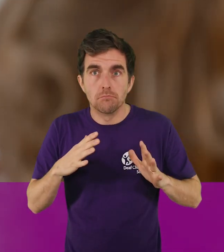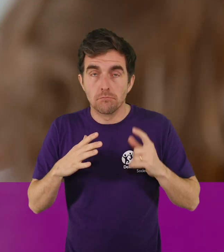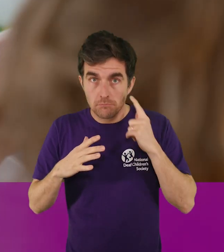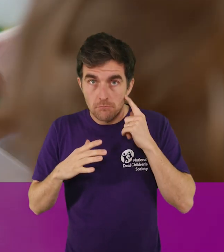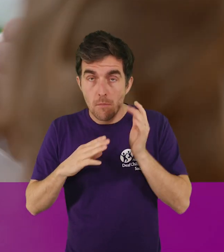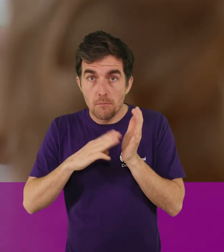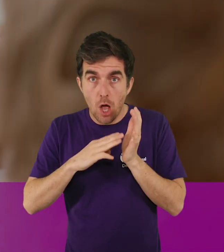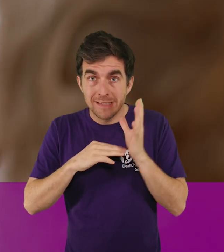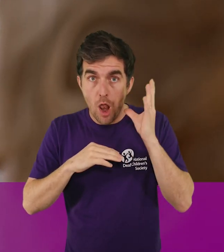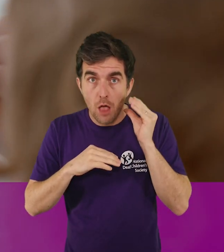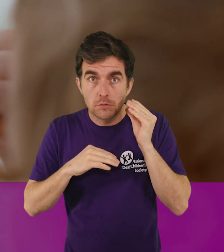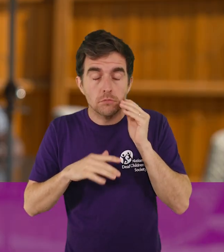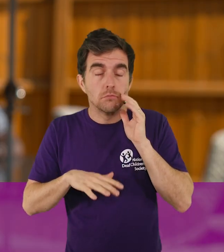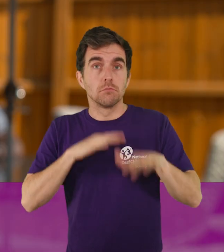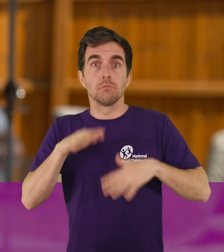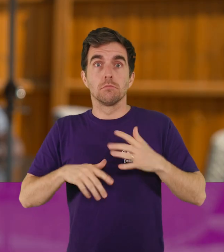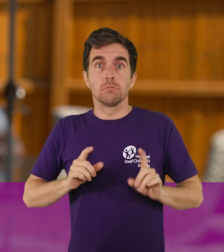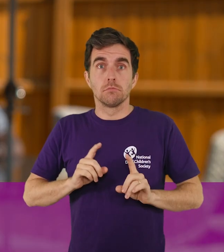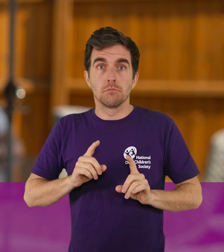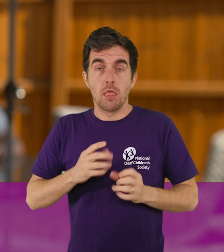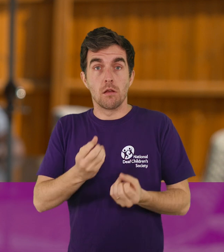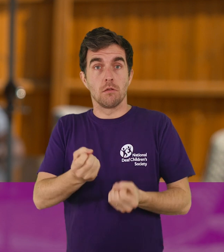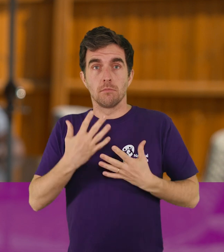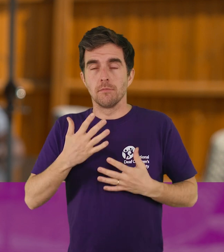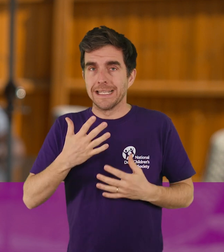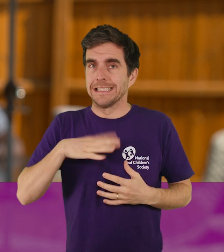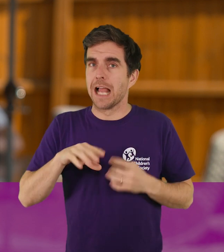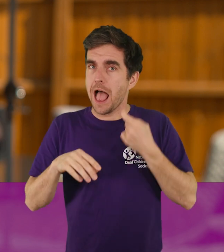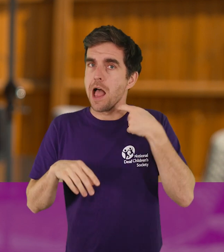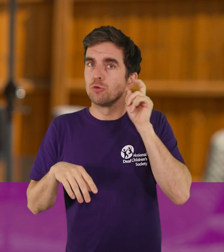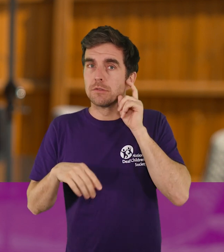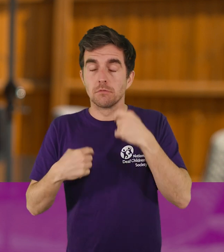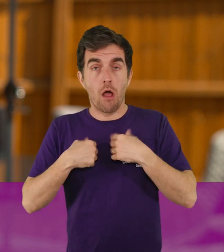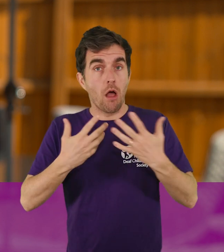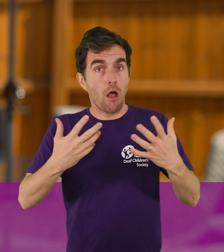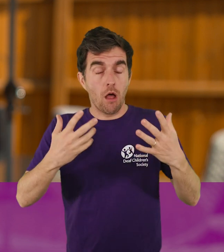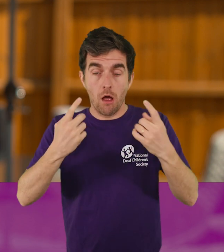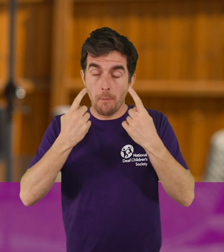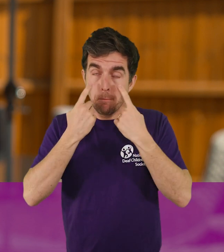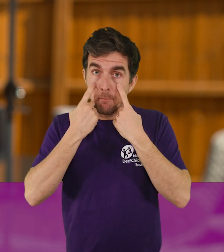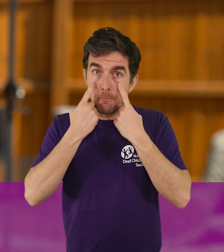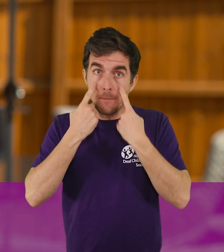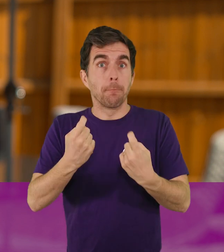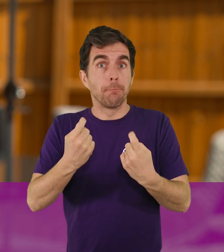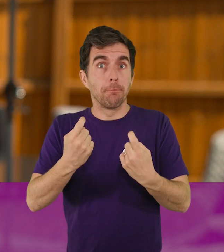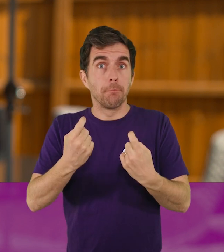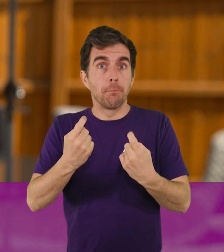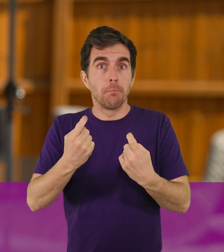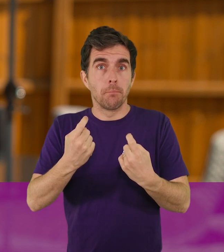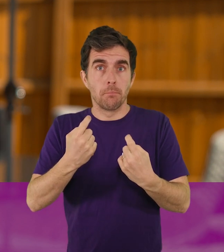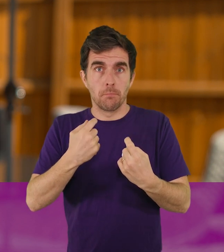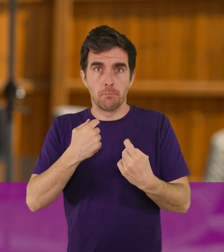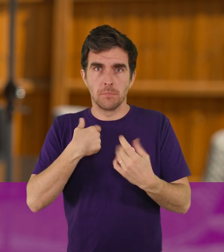a moderate loss in her left ear. When we were told that she would need a hearing aid, I just burst out